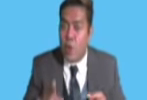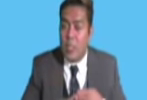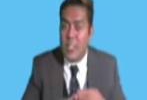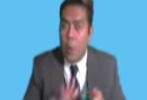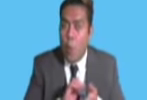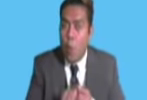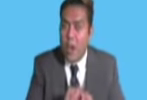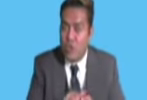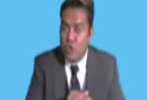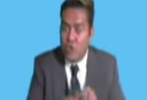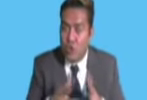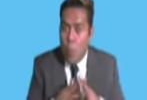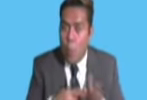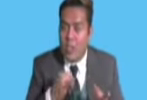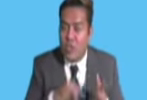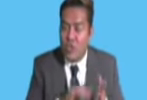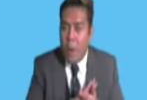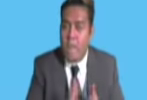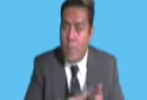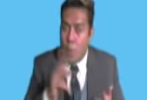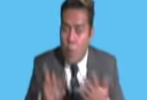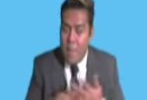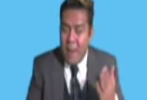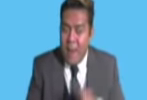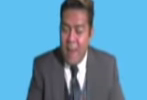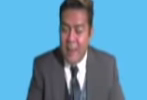WASH programs under the Ministry of Education